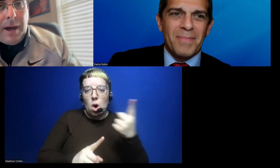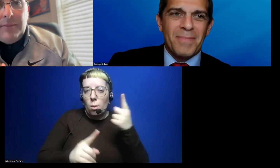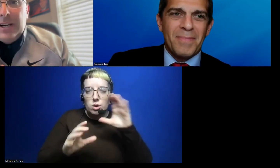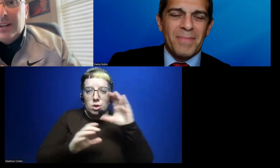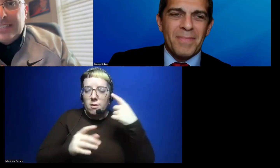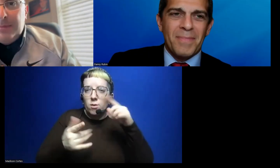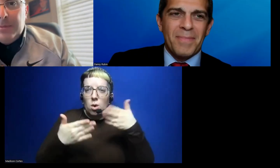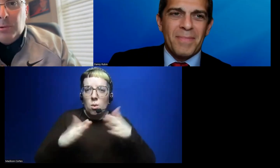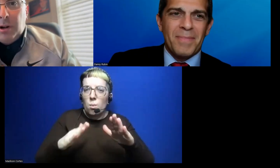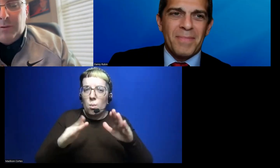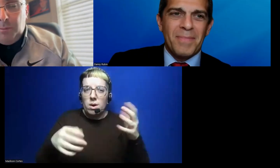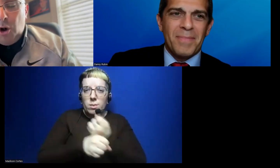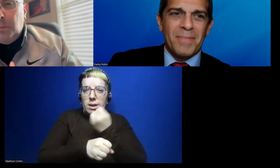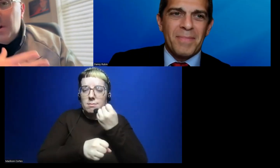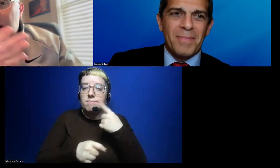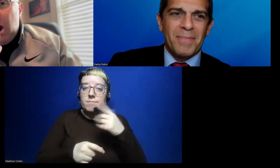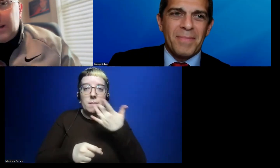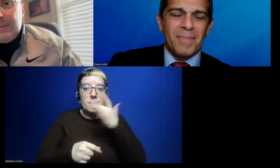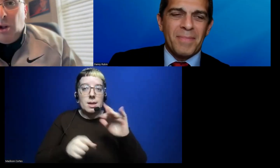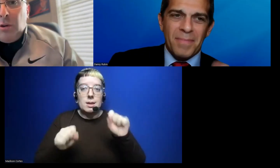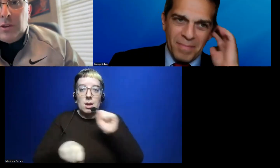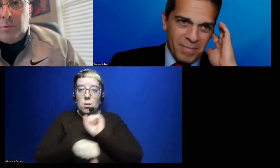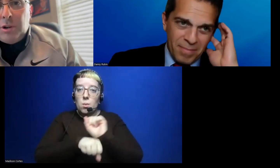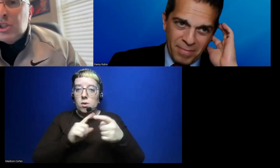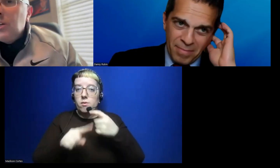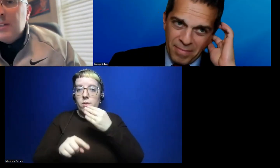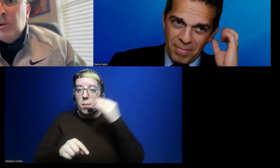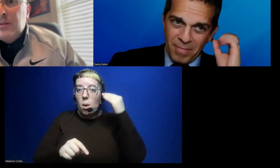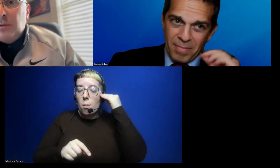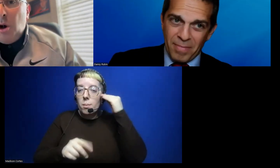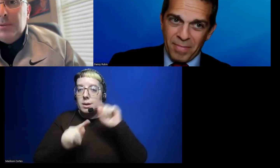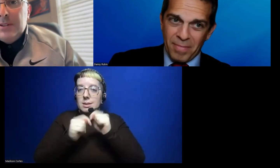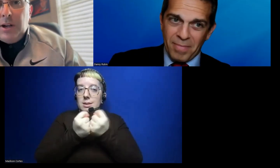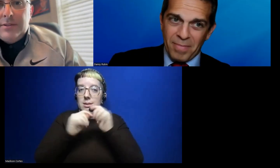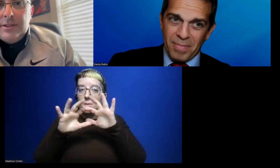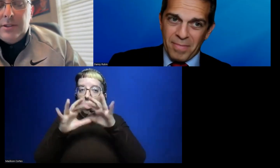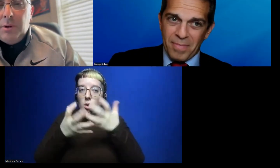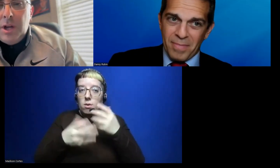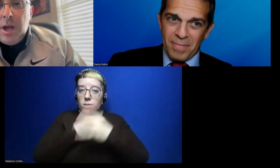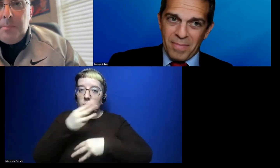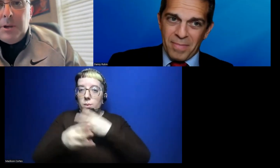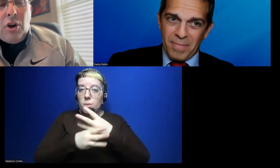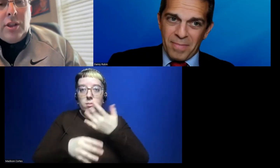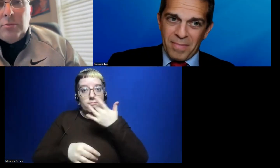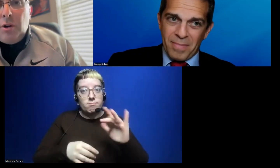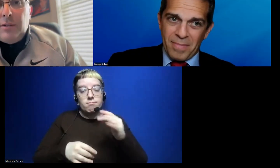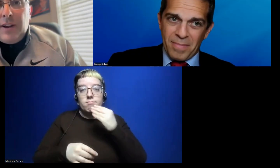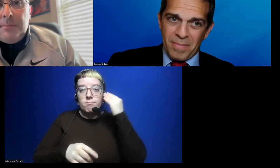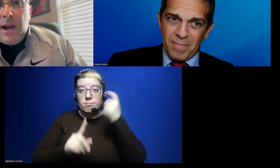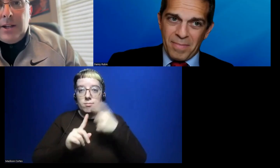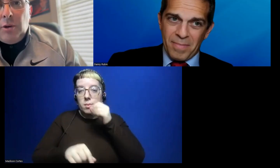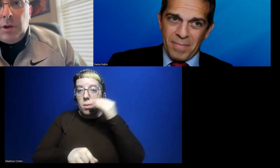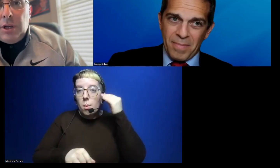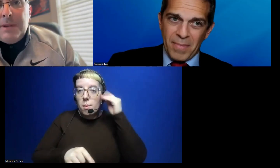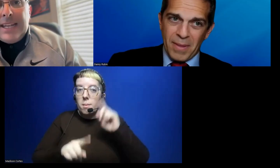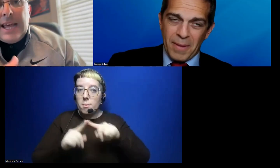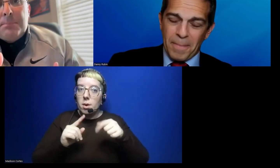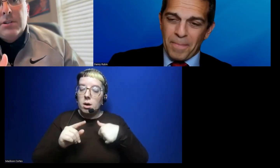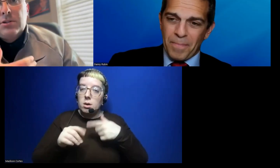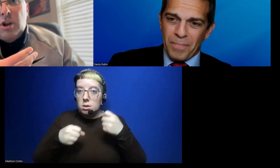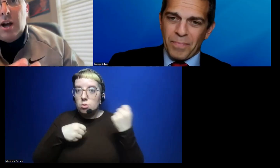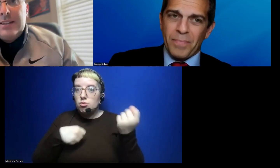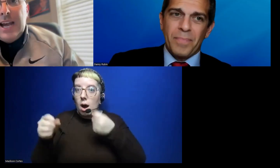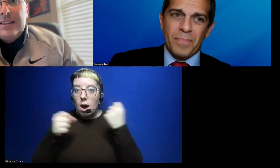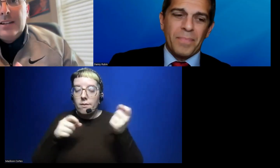deal. Now, I'm very lucky to be able to work from home. Our team all over the world generally works from home as well too. But you're on the road a fair amount, where you're making